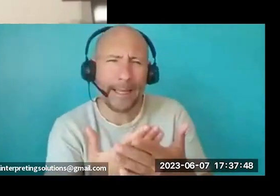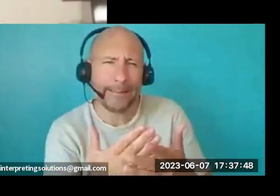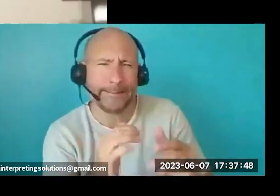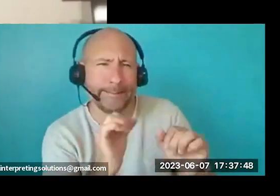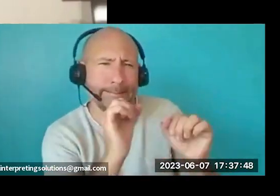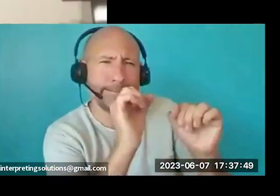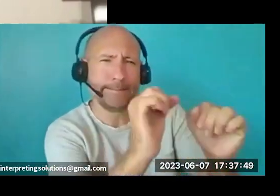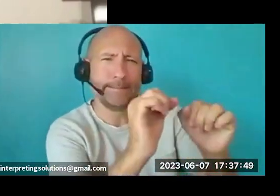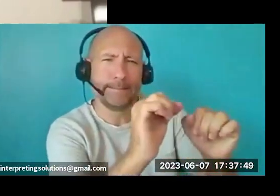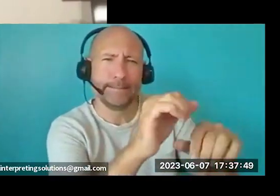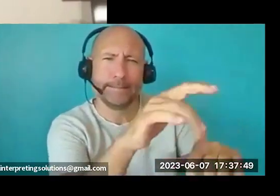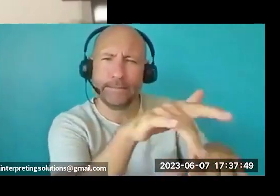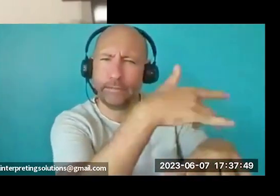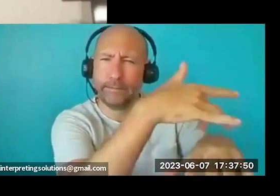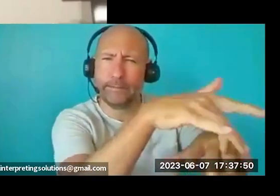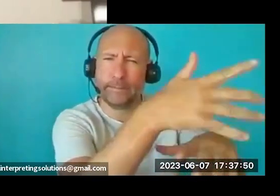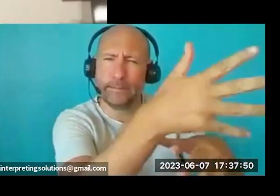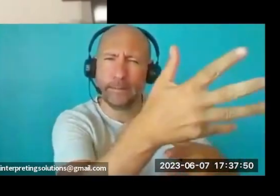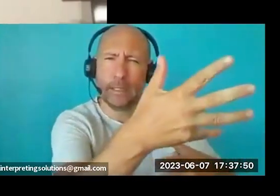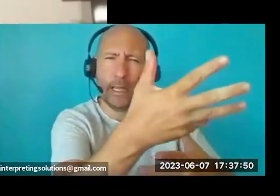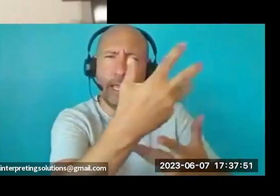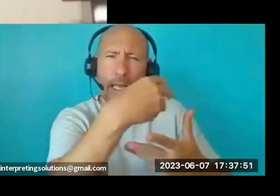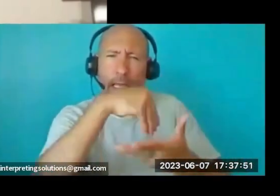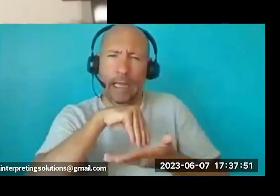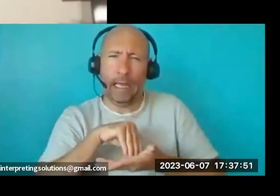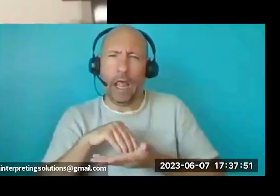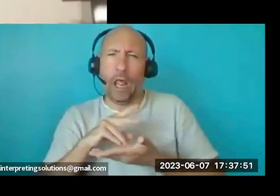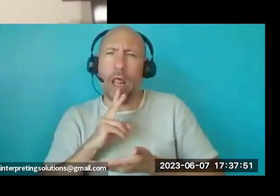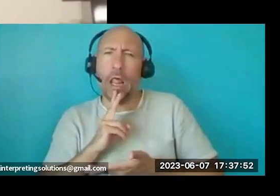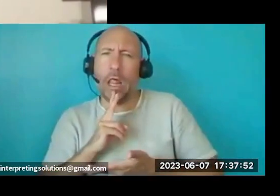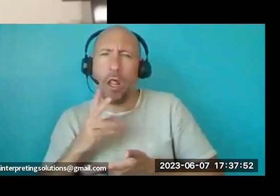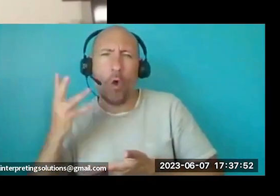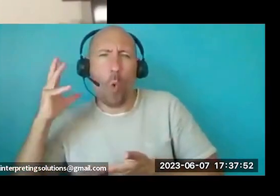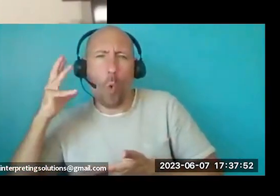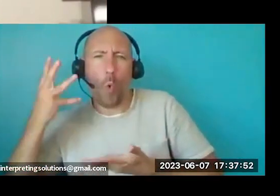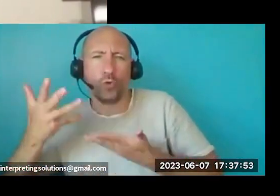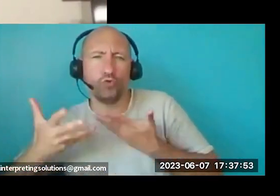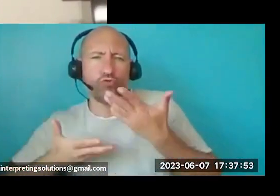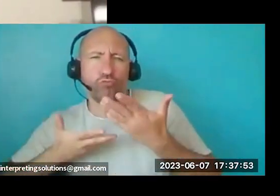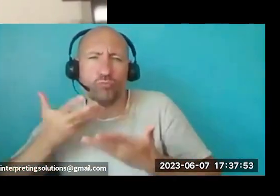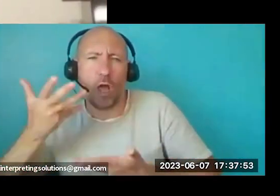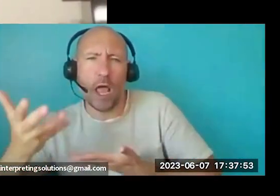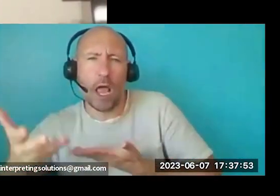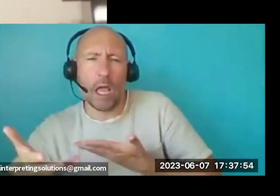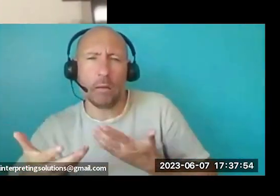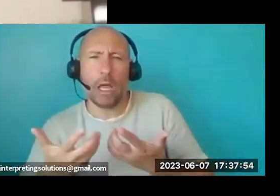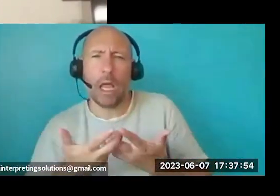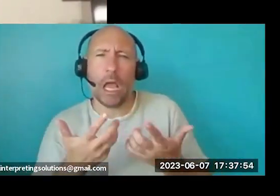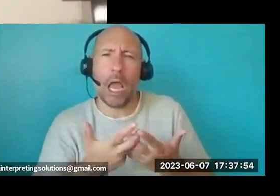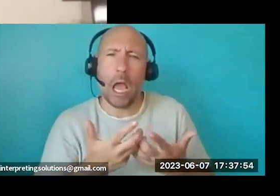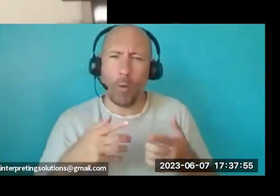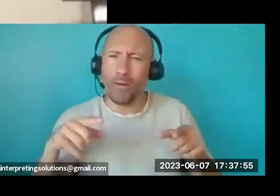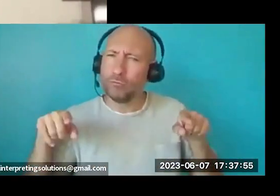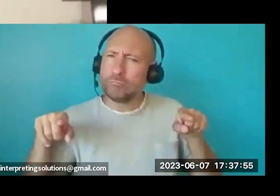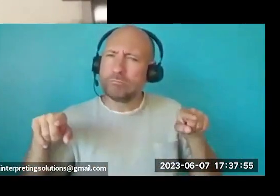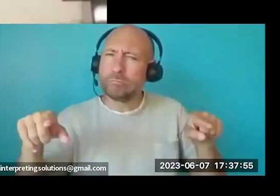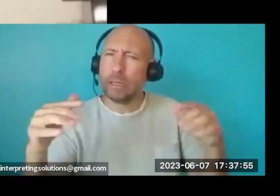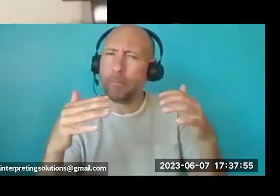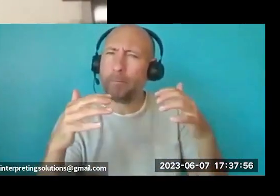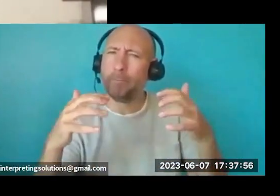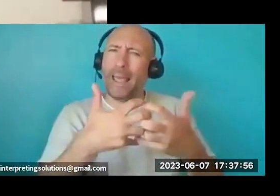happens into words. The key points in order to be as adherent as possible to the performance